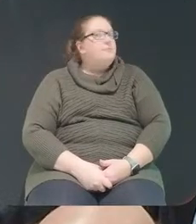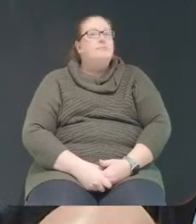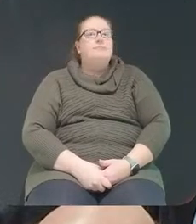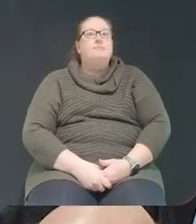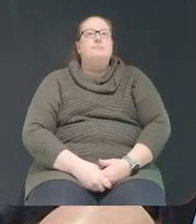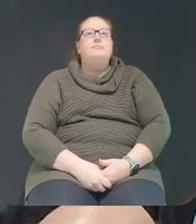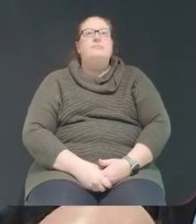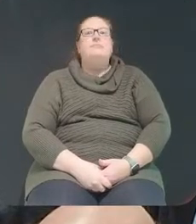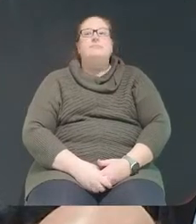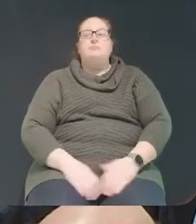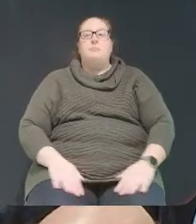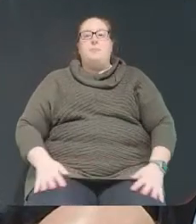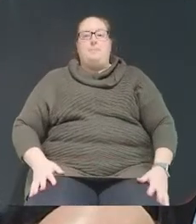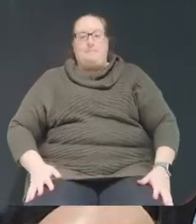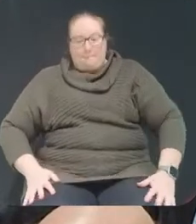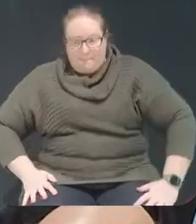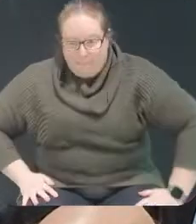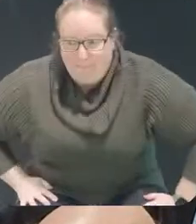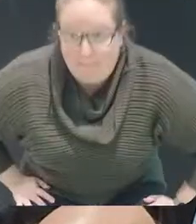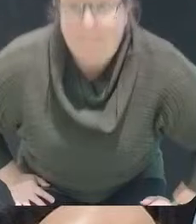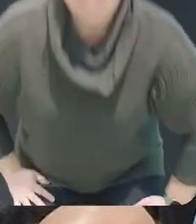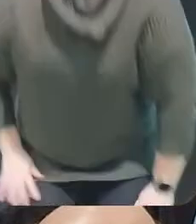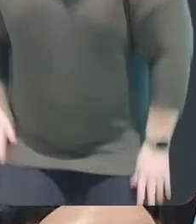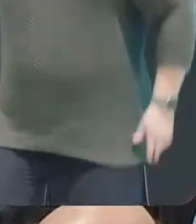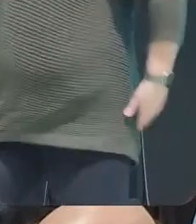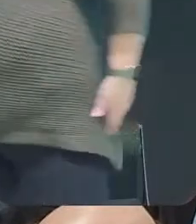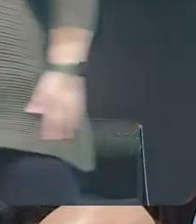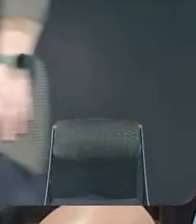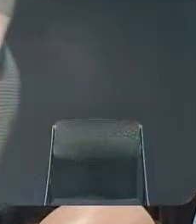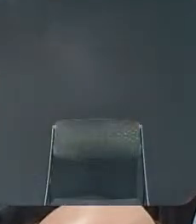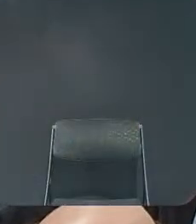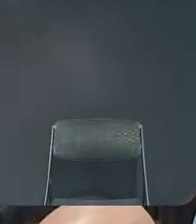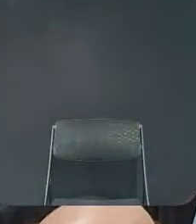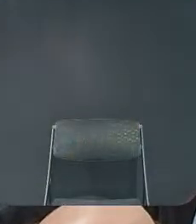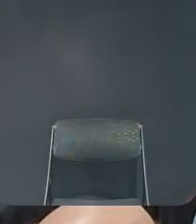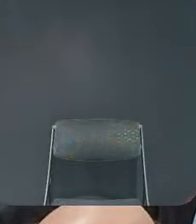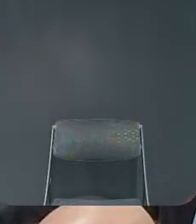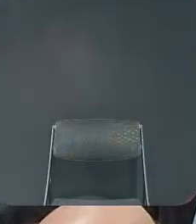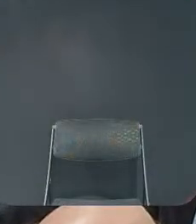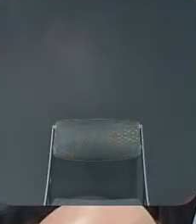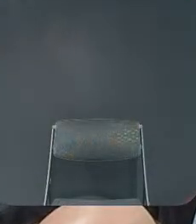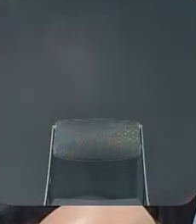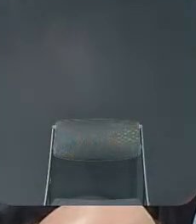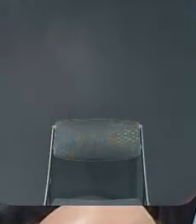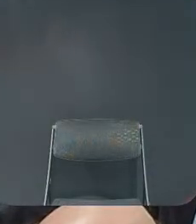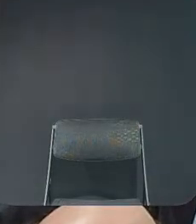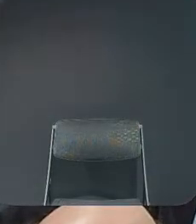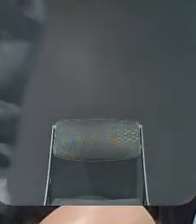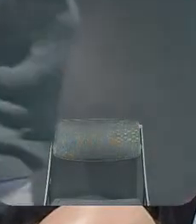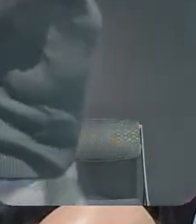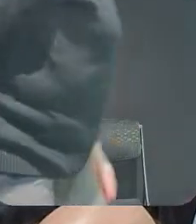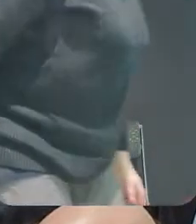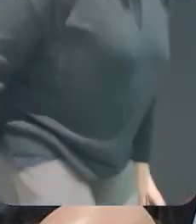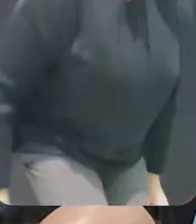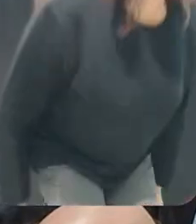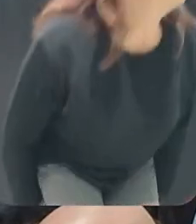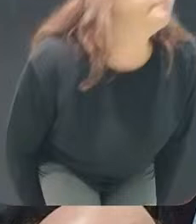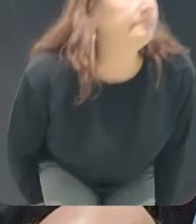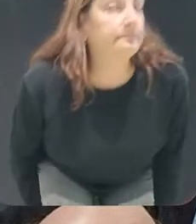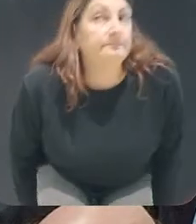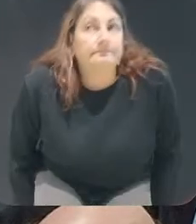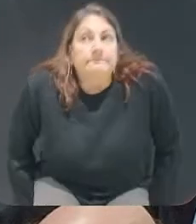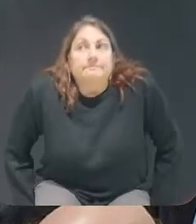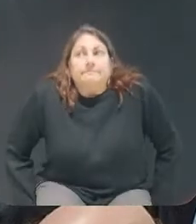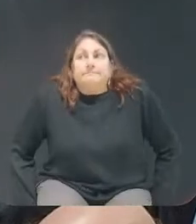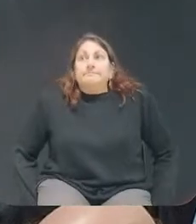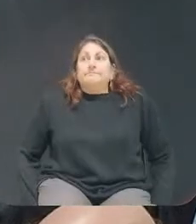municipal archives. In the years following the 1929 stock market crash, Seattle suffered a high rate of unemployment, like many other parts of the United States, and